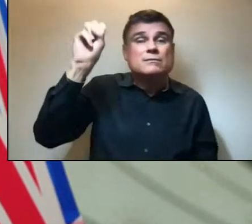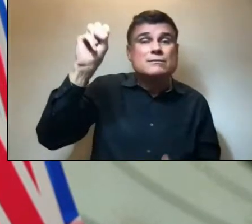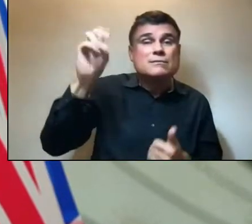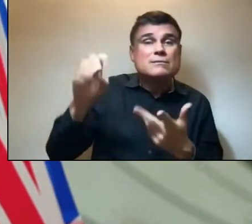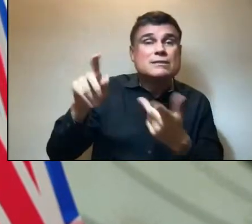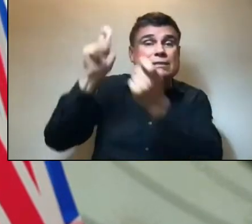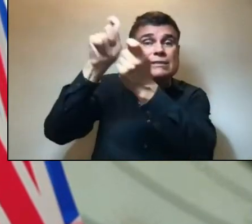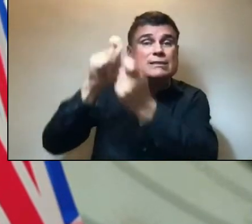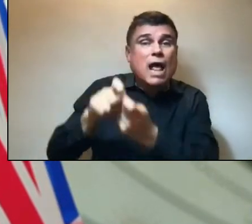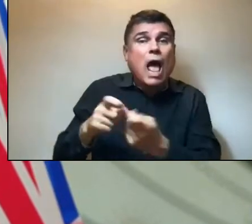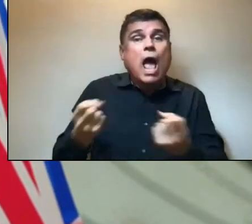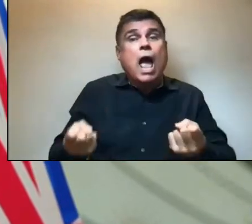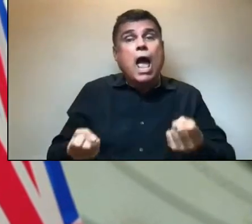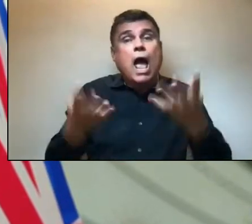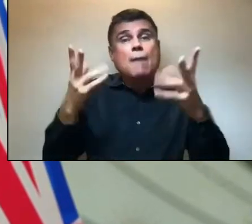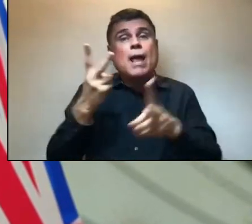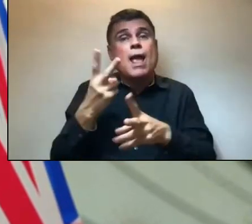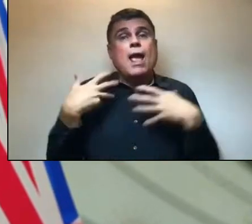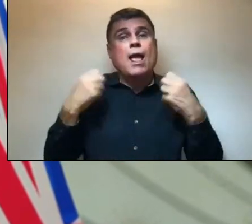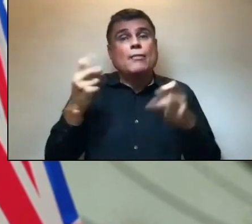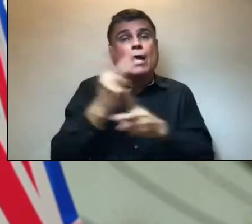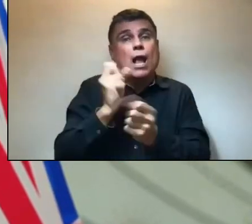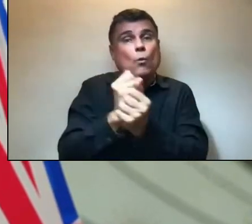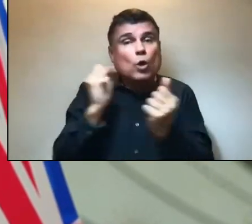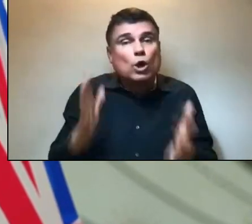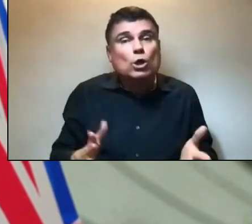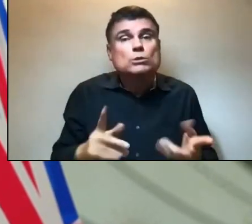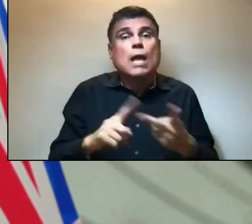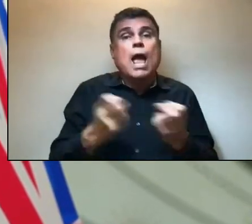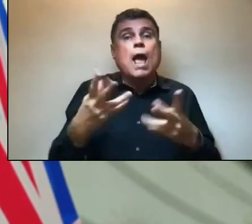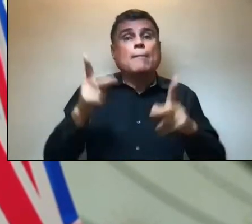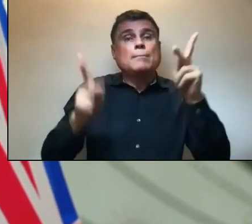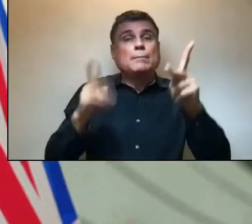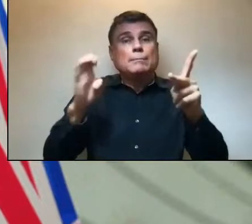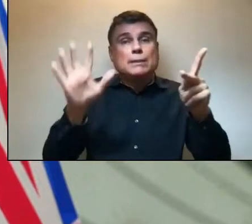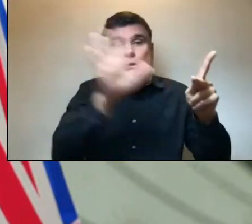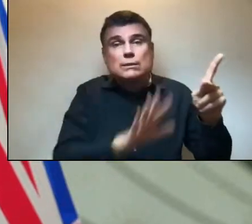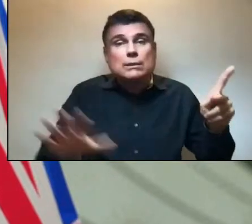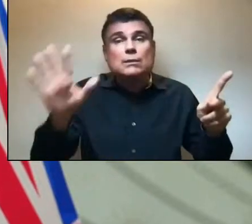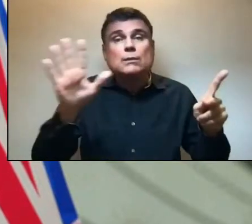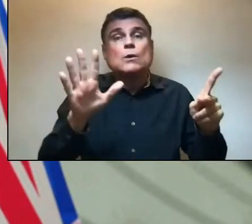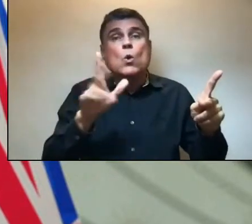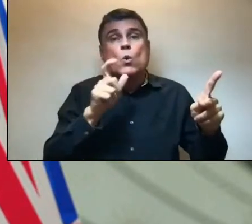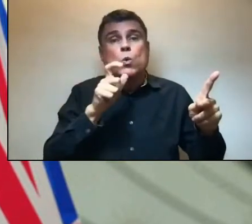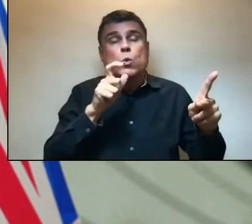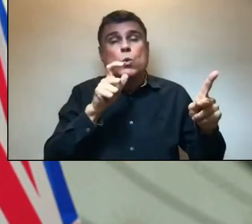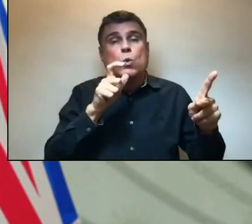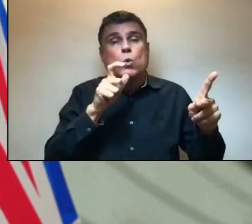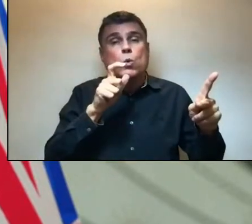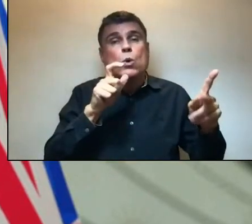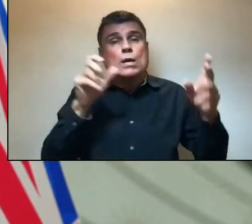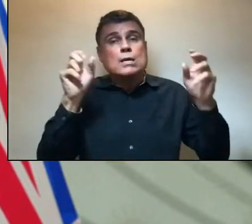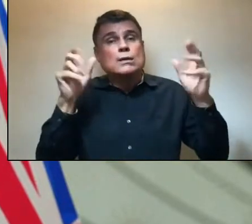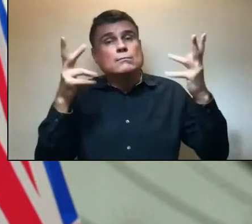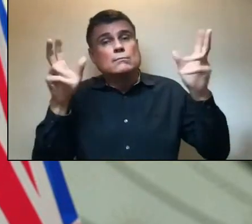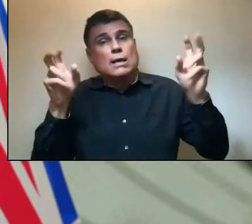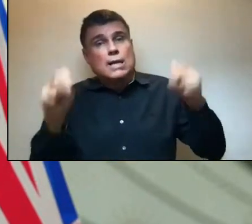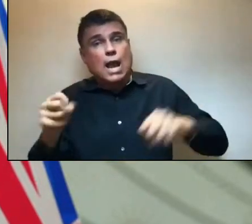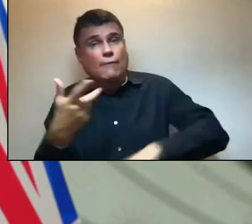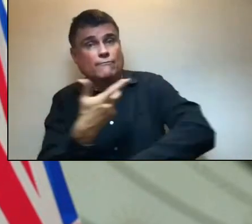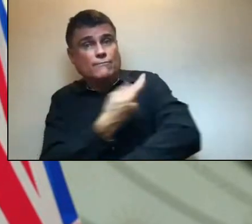healthcare workers or number of British Columbians who are eligible to be vaccinated and numbers who aren't, is that we know.